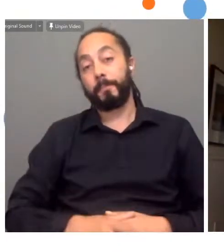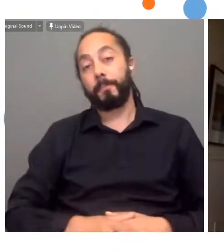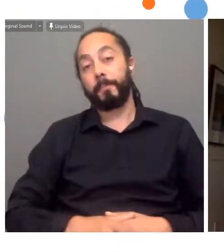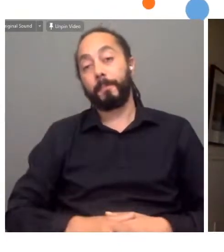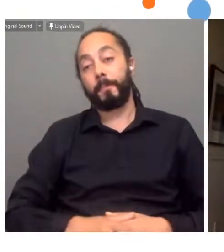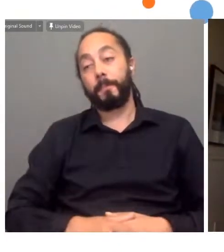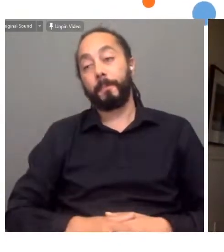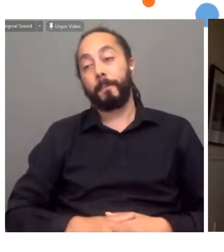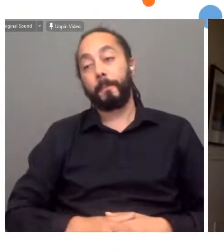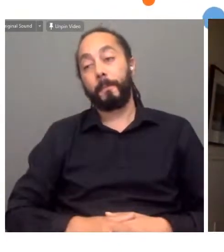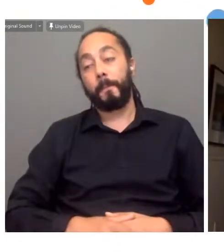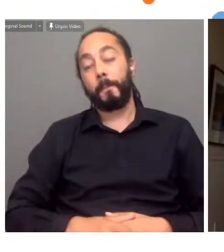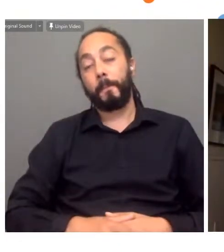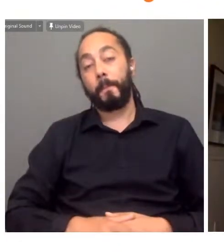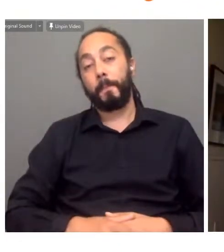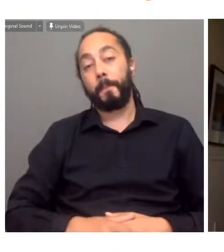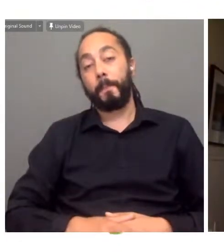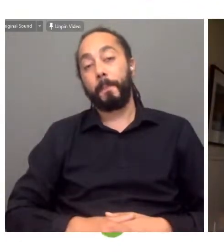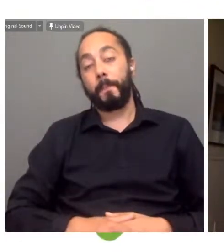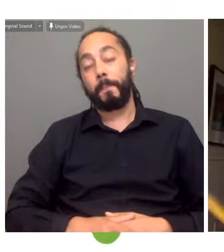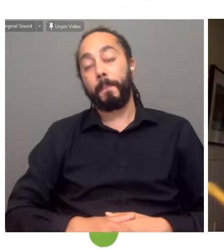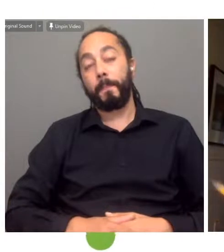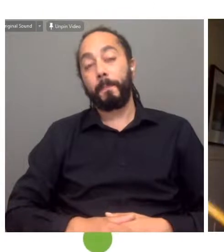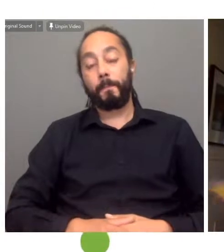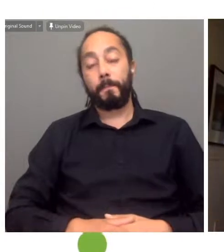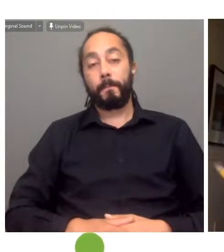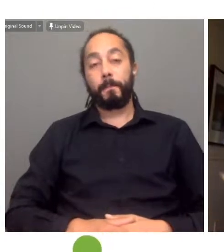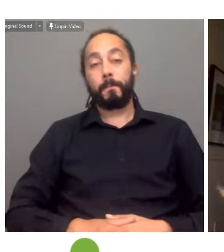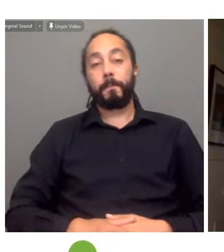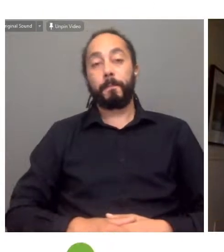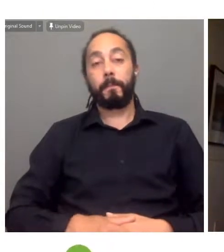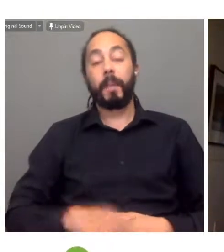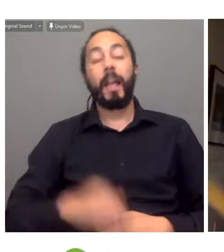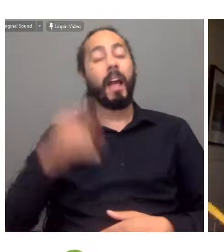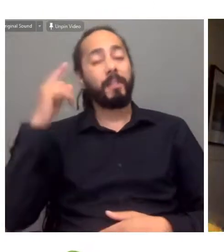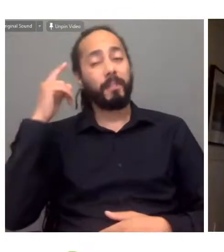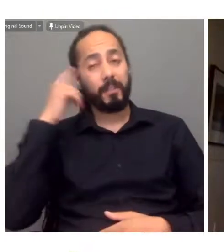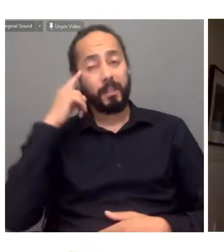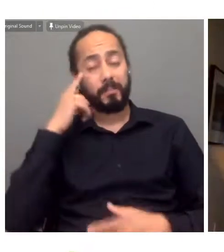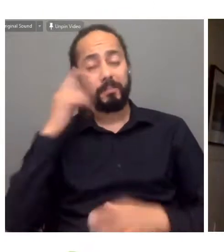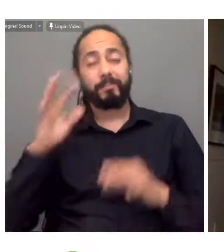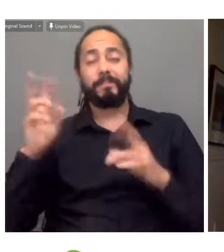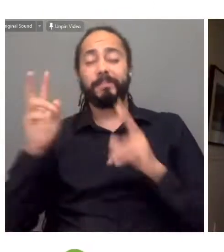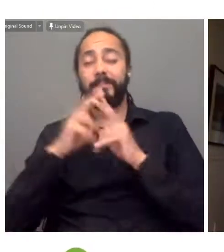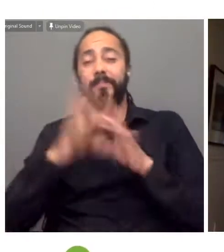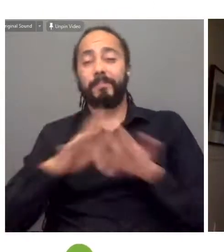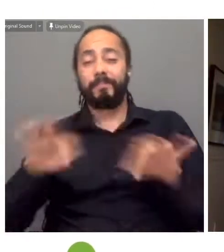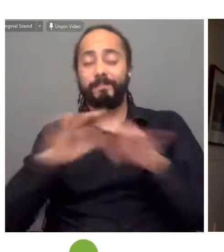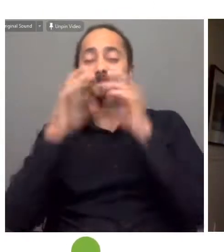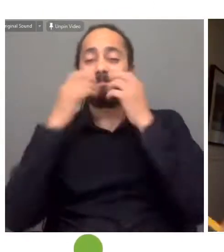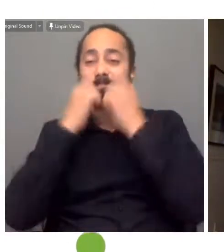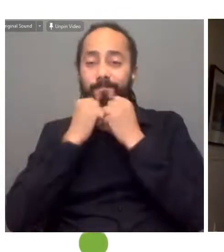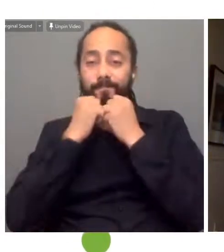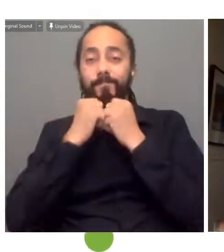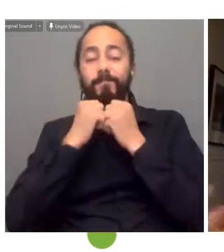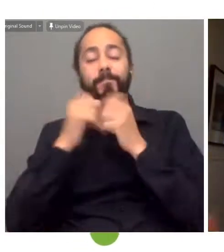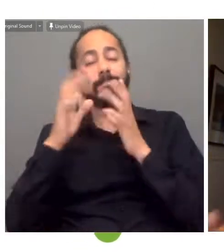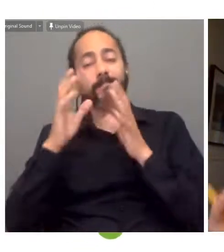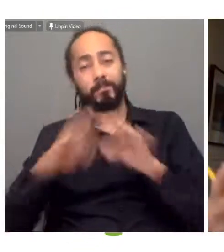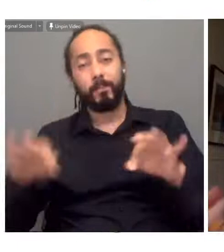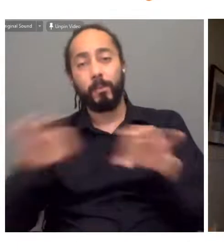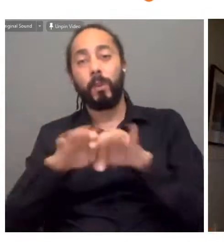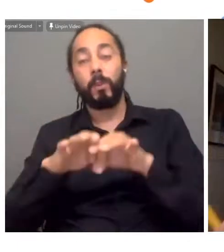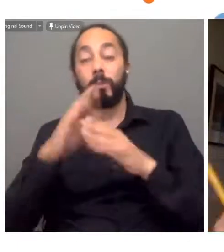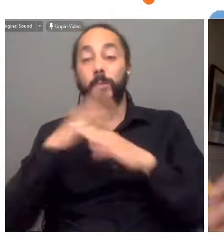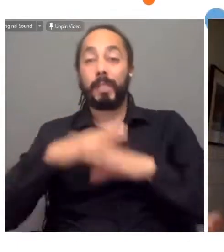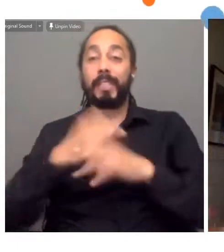I think it's really invaluable to create a dynamic where we're trying to protect the safety of our artists